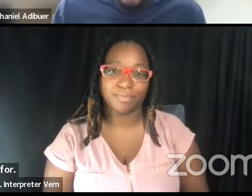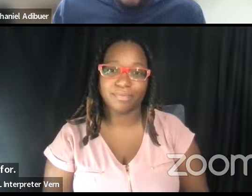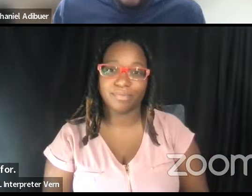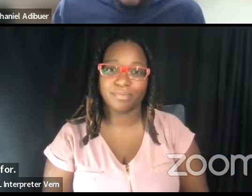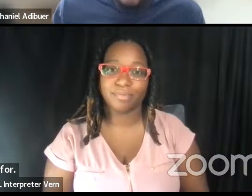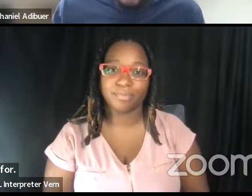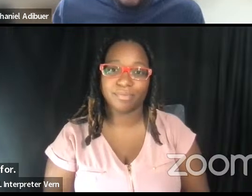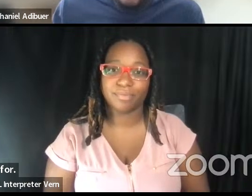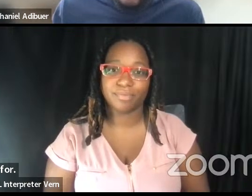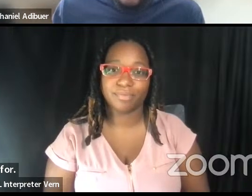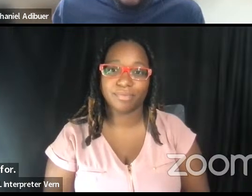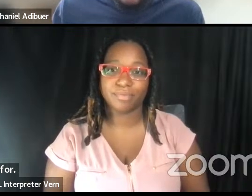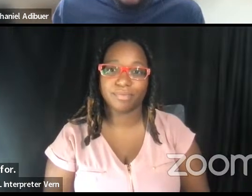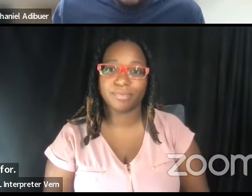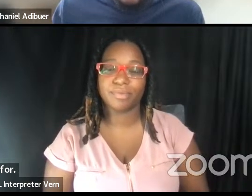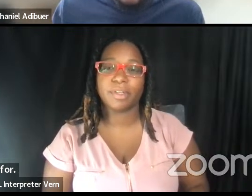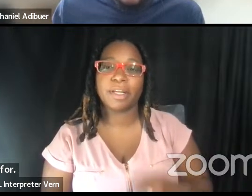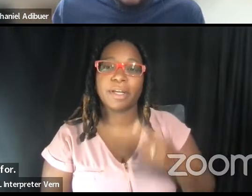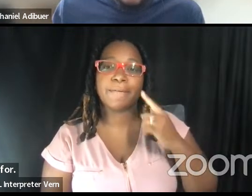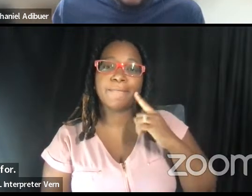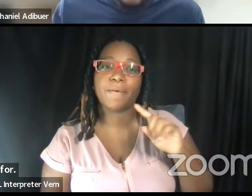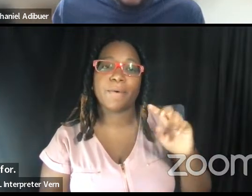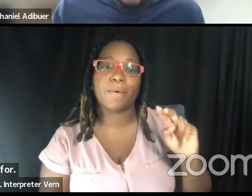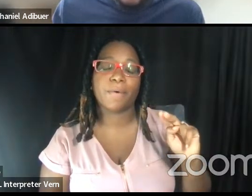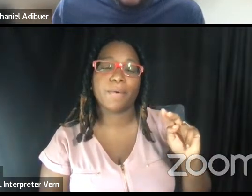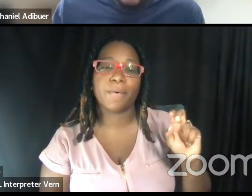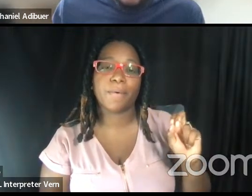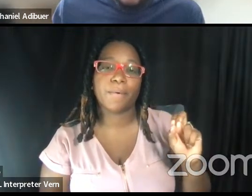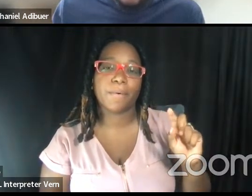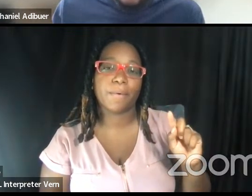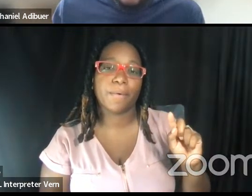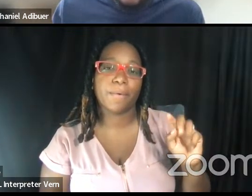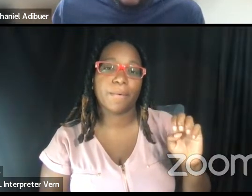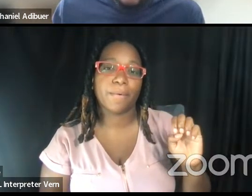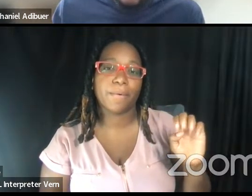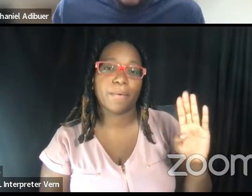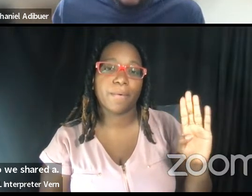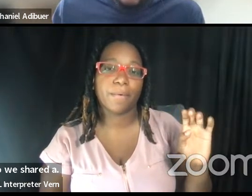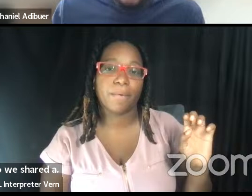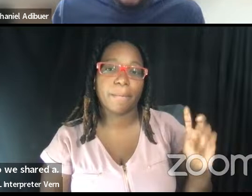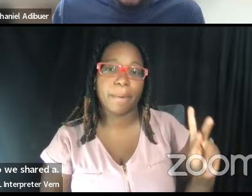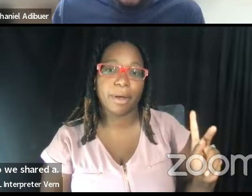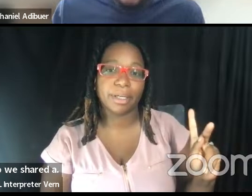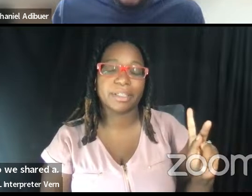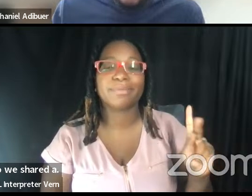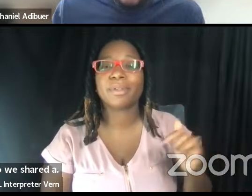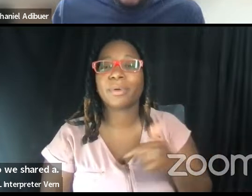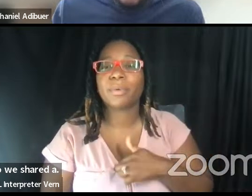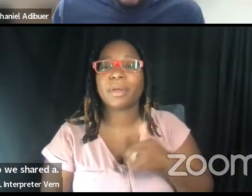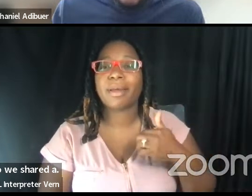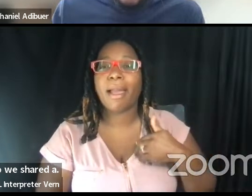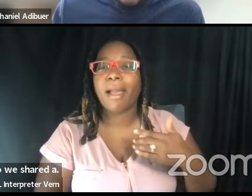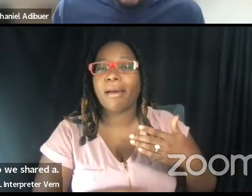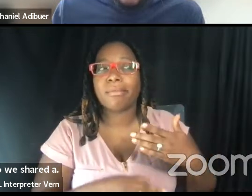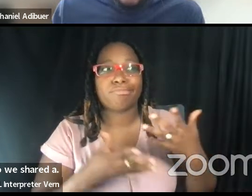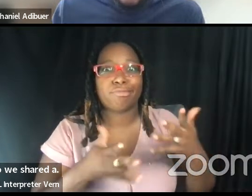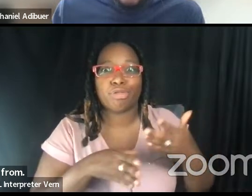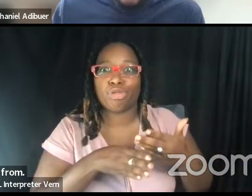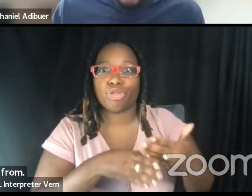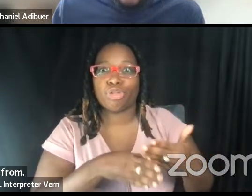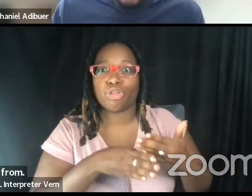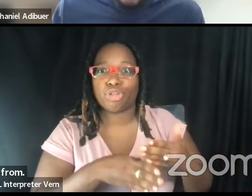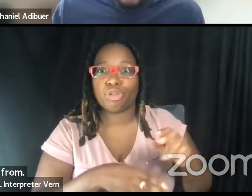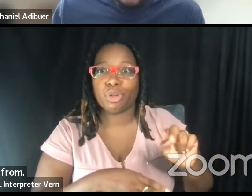the notebook. So we shared a workbook from Collab with us all. So